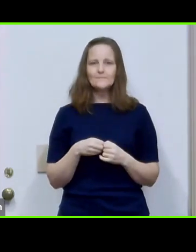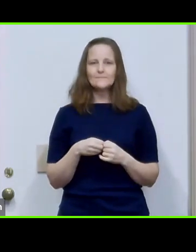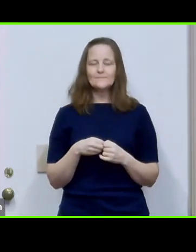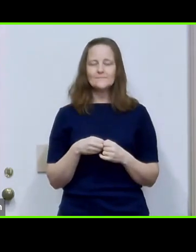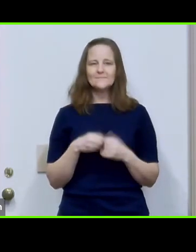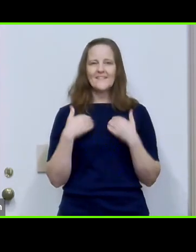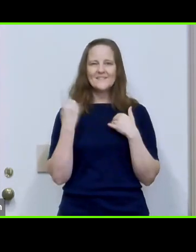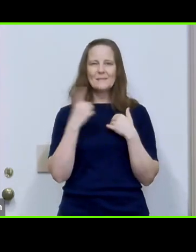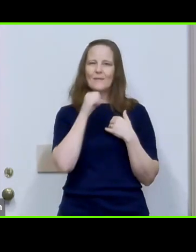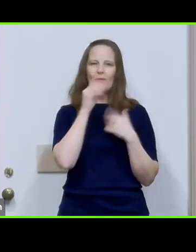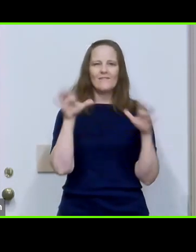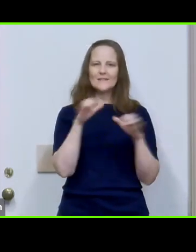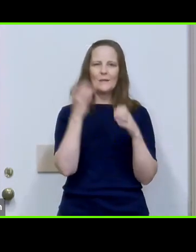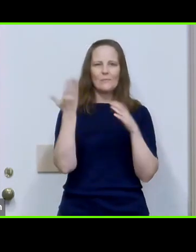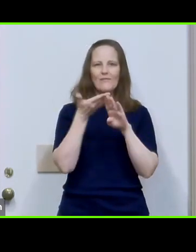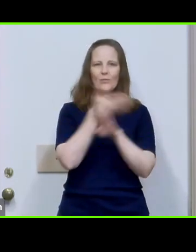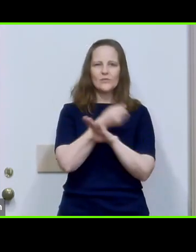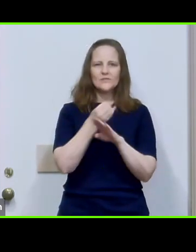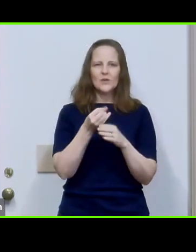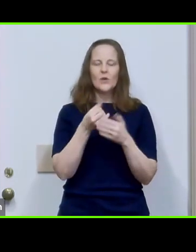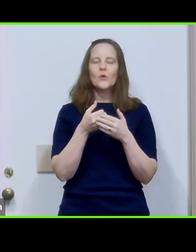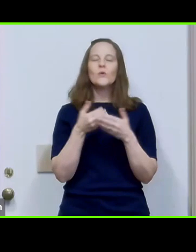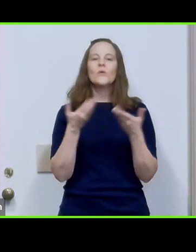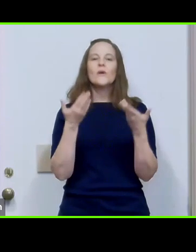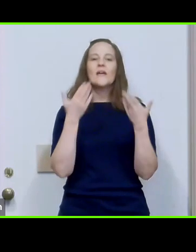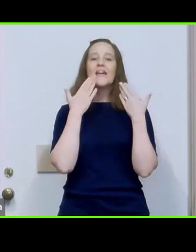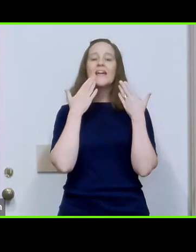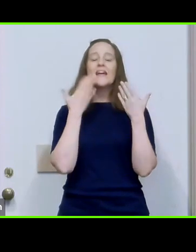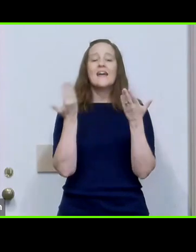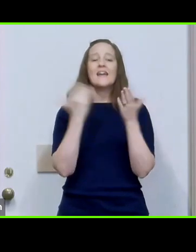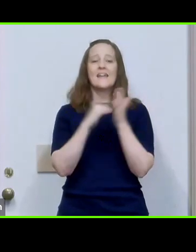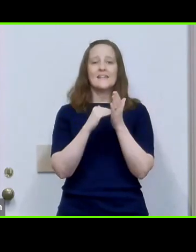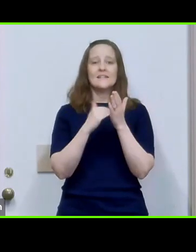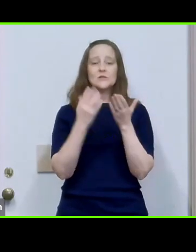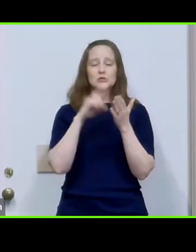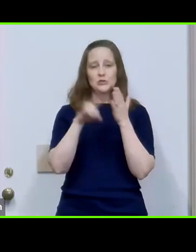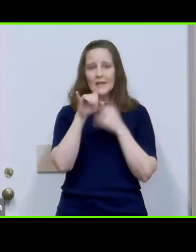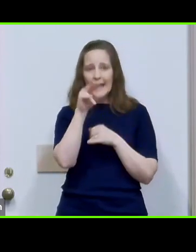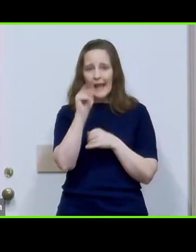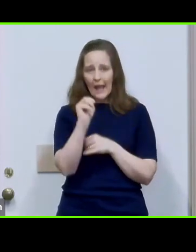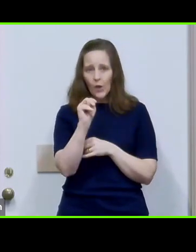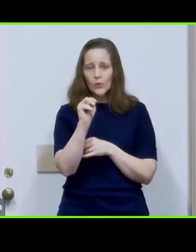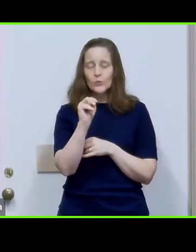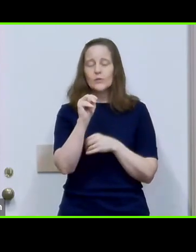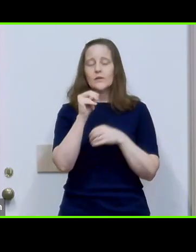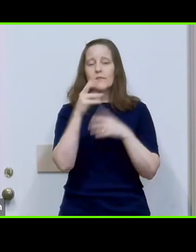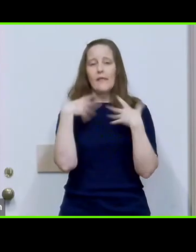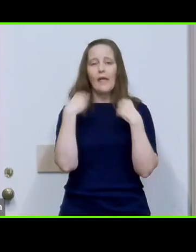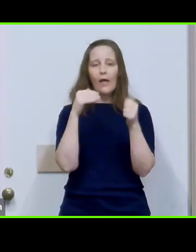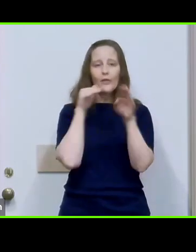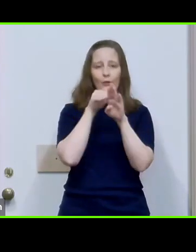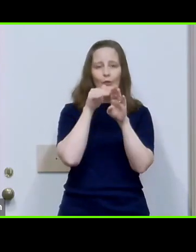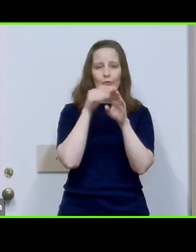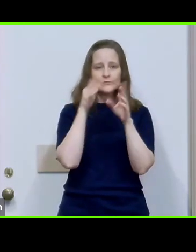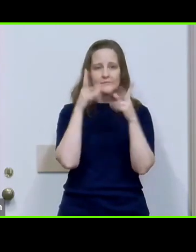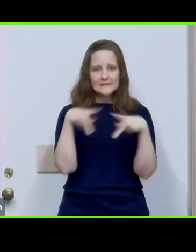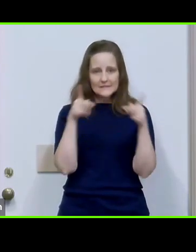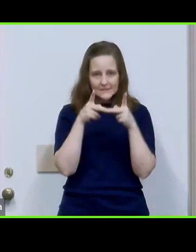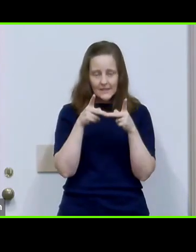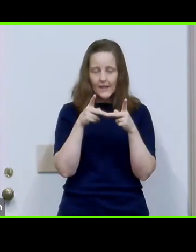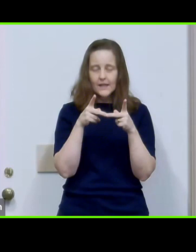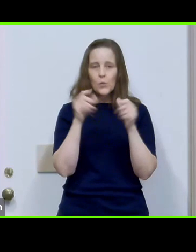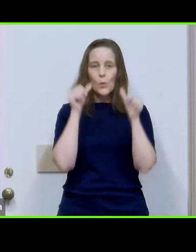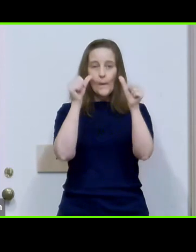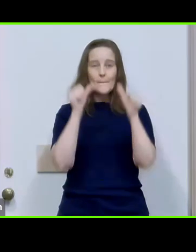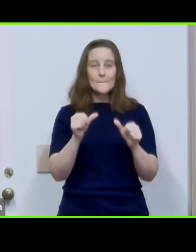we had not done before. So again, please check out the Health Alert site for the latest information. We'll post this recording and the